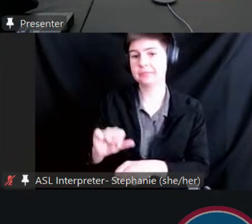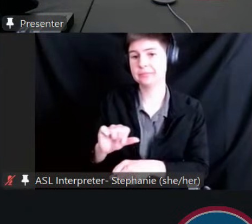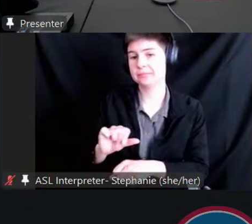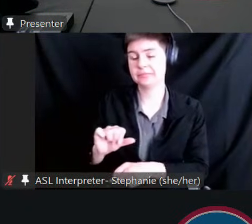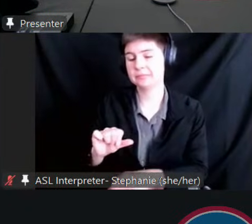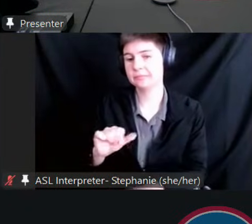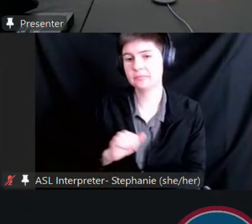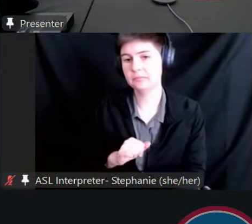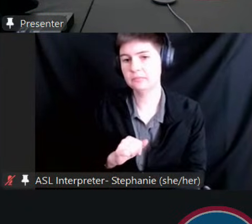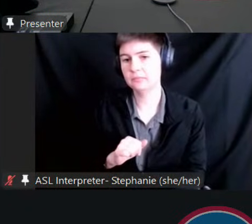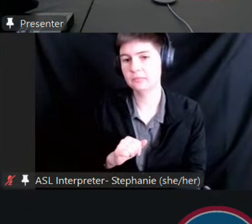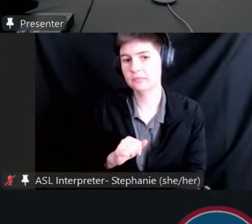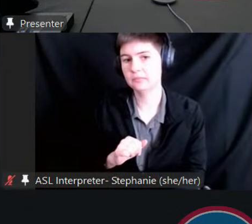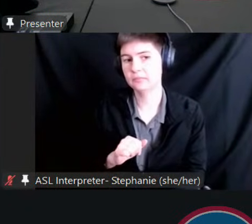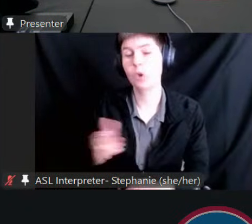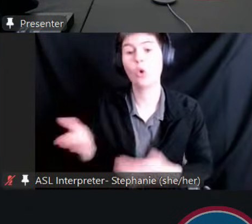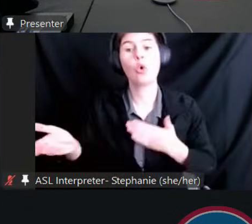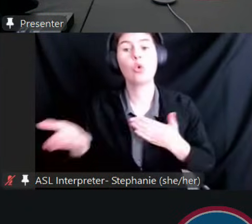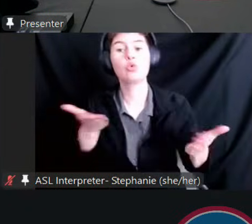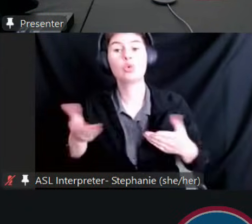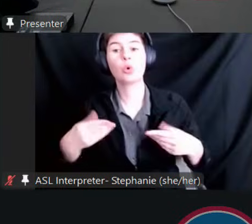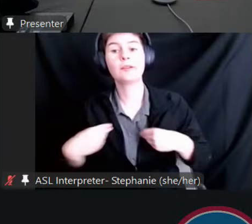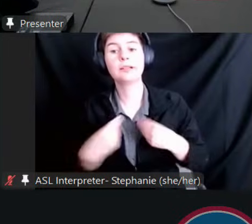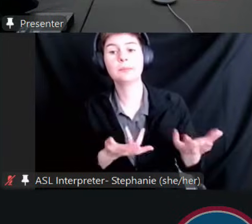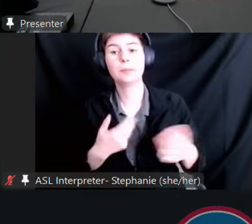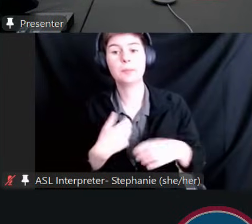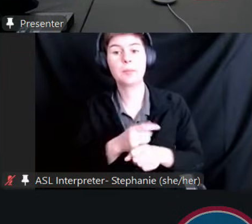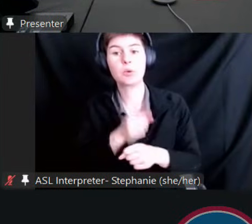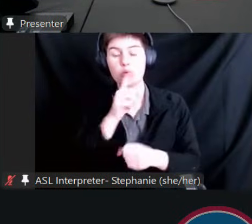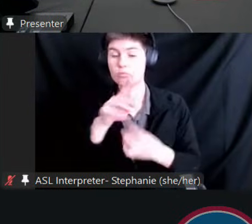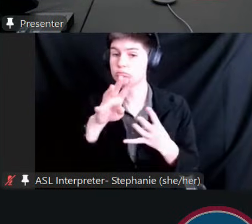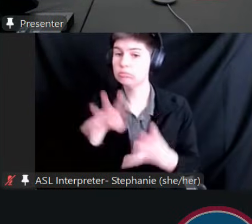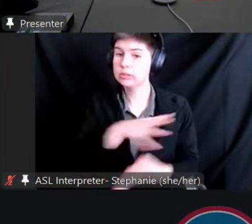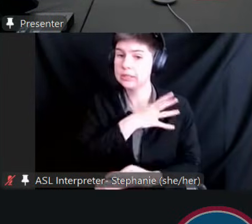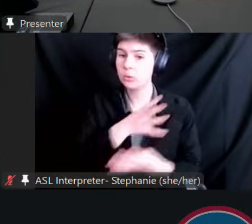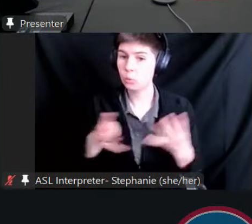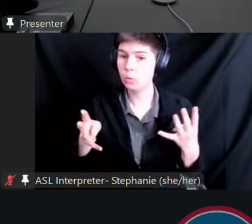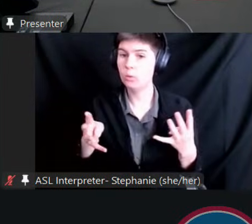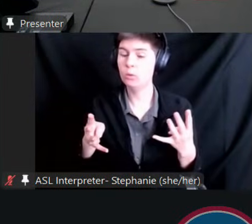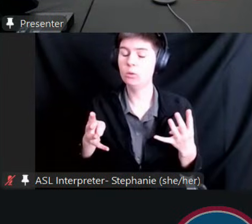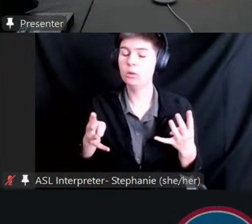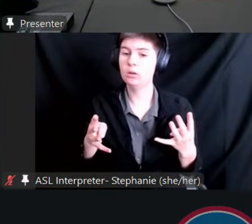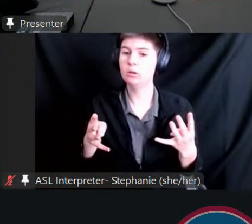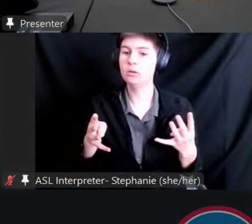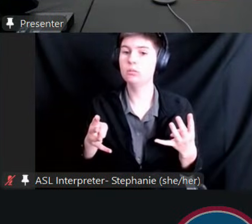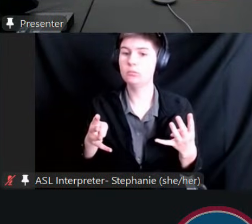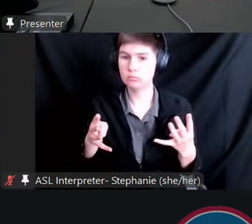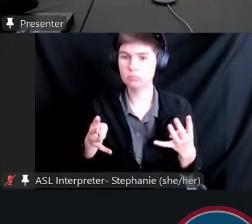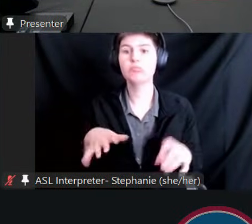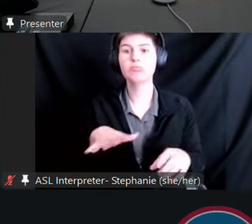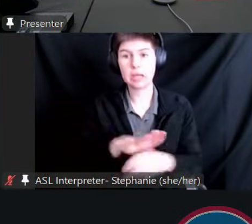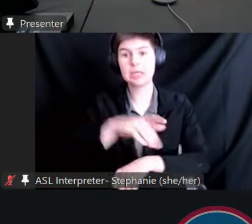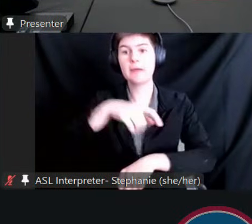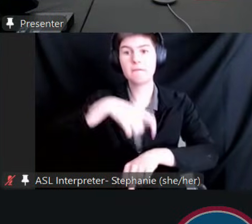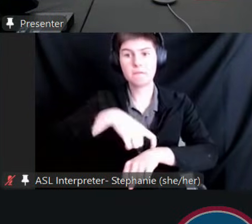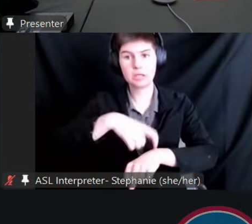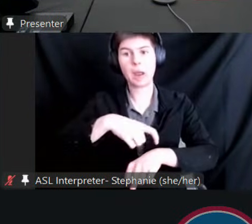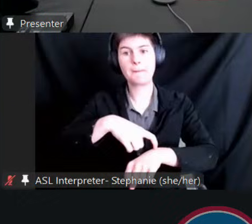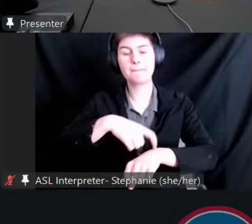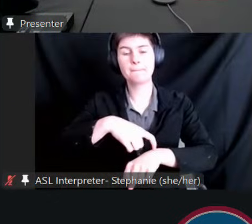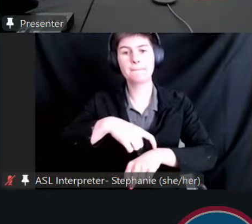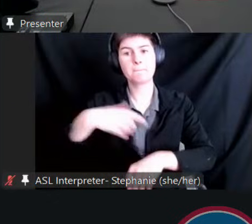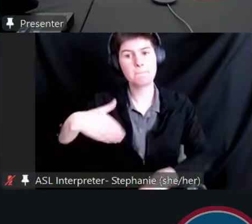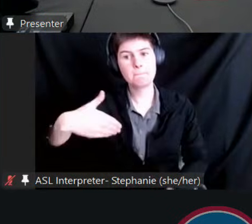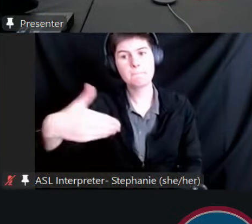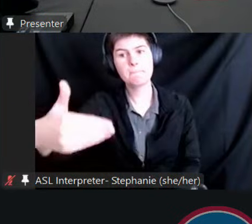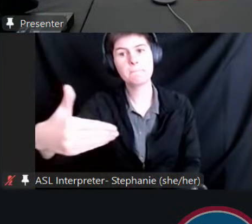of it is the service delivery, making sure that, the schedules, have enough time in them to actually, do what the bus is